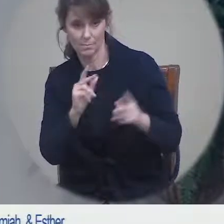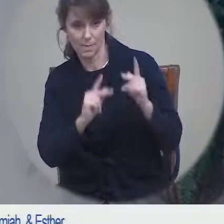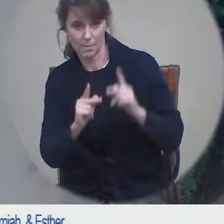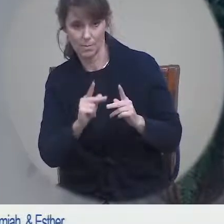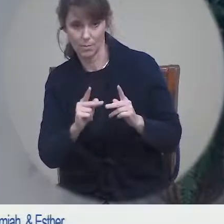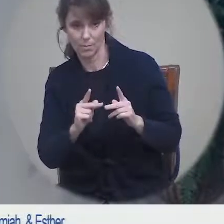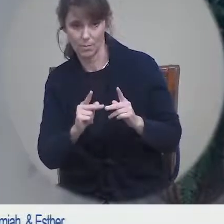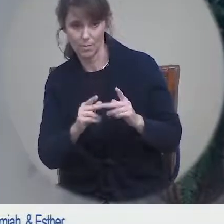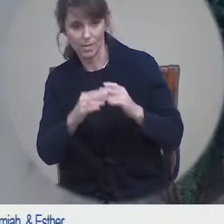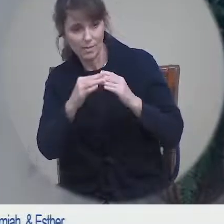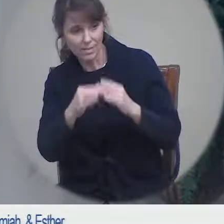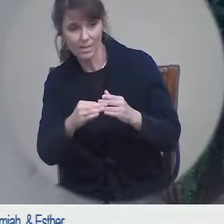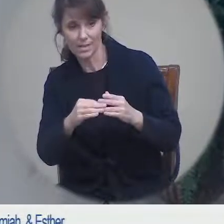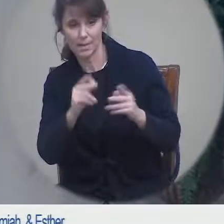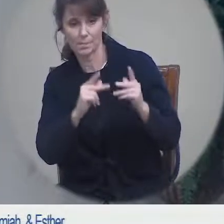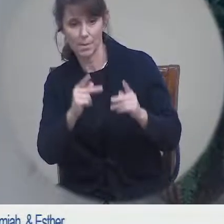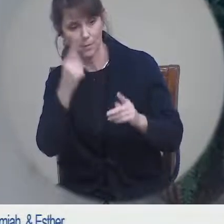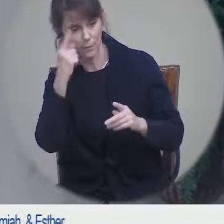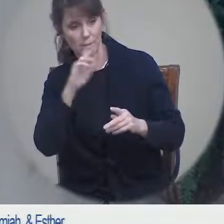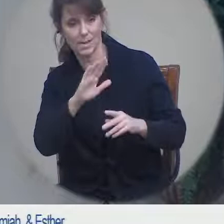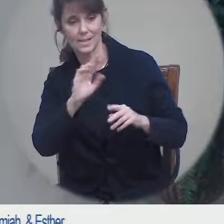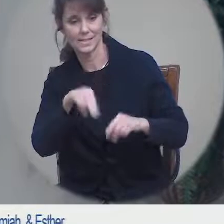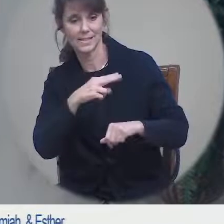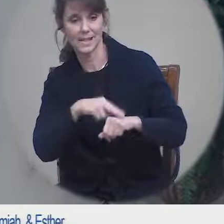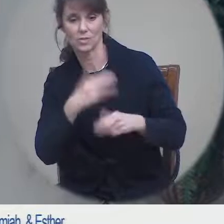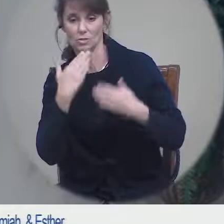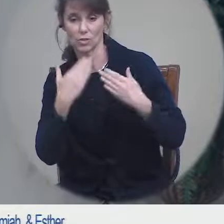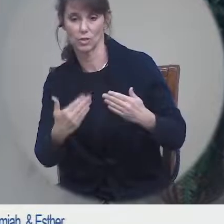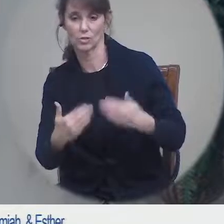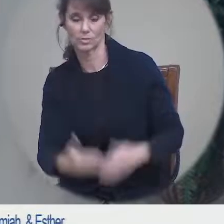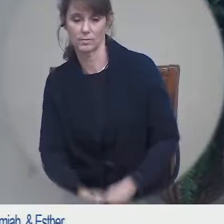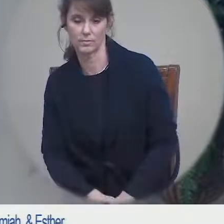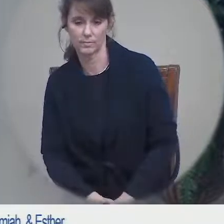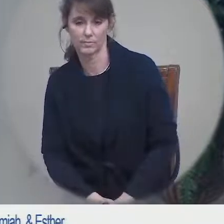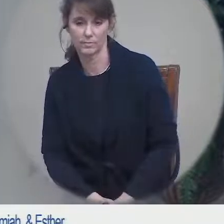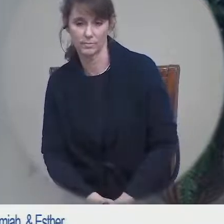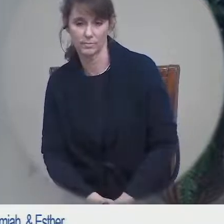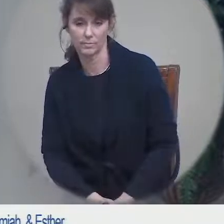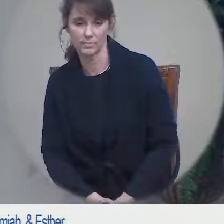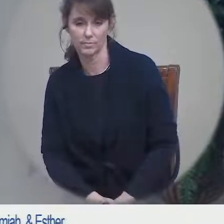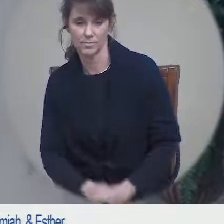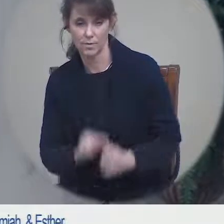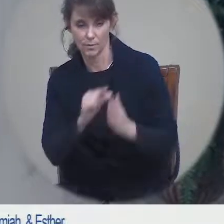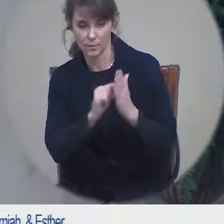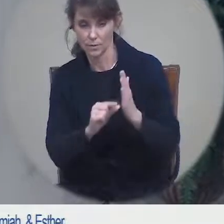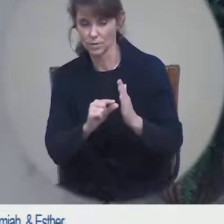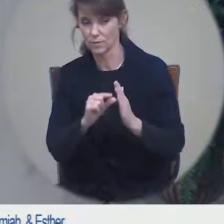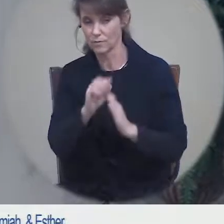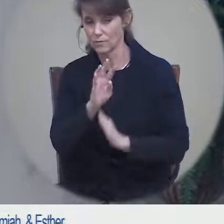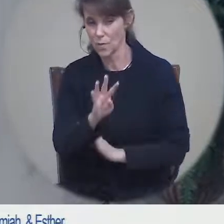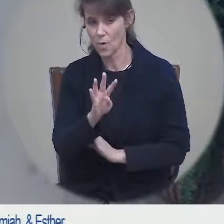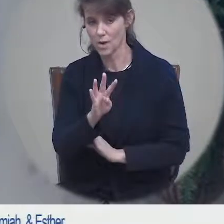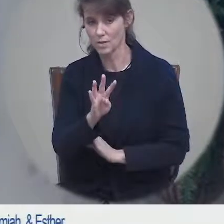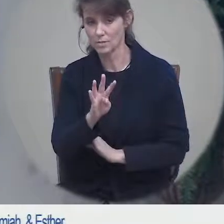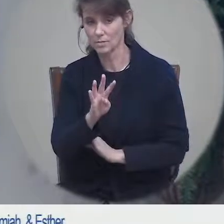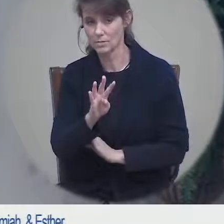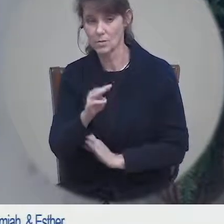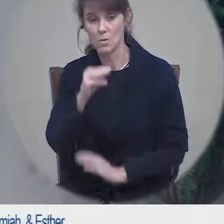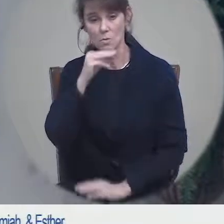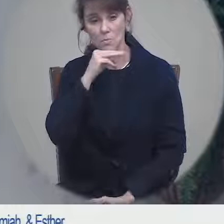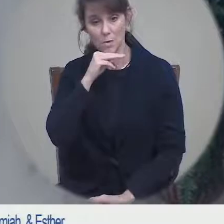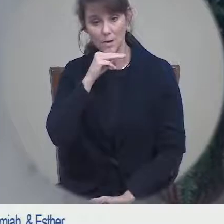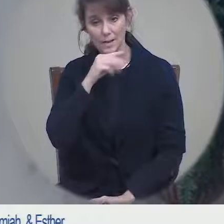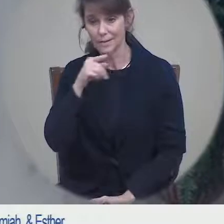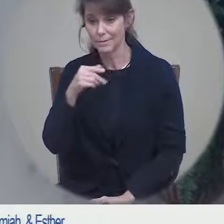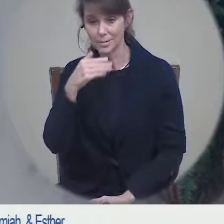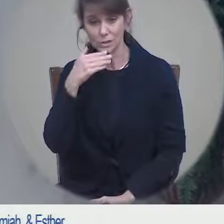whole nation. Even back in chapter 9, when we look back in verse 4, Mordecai was great in the